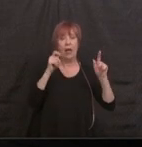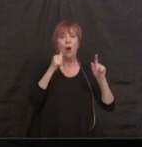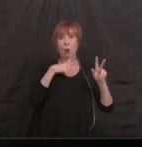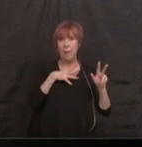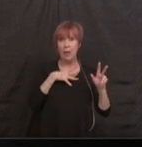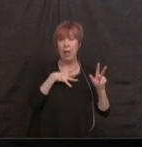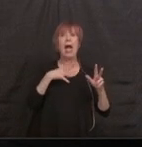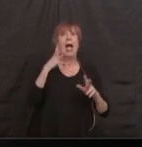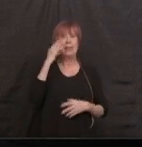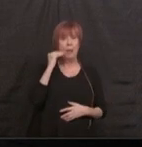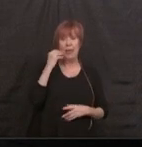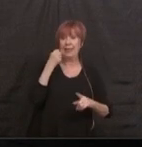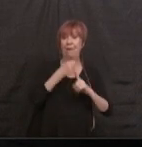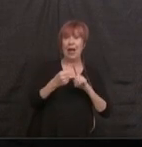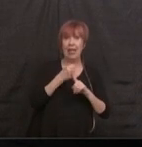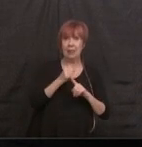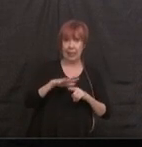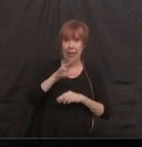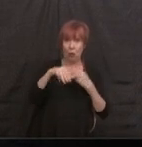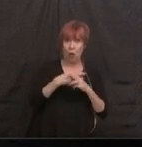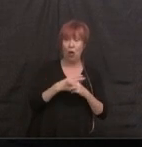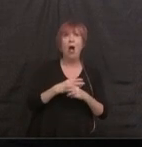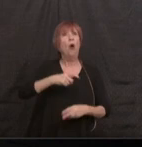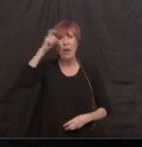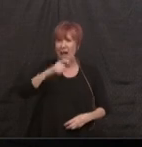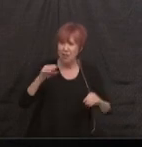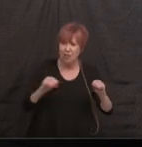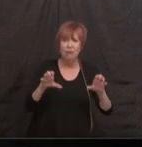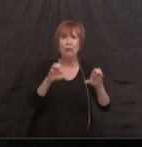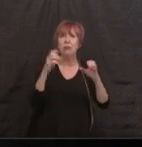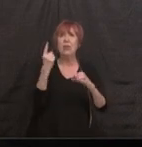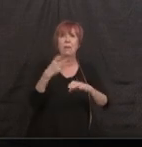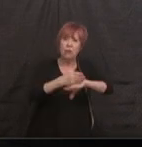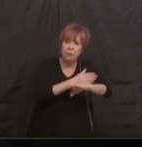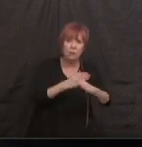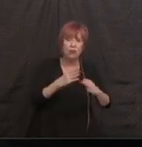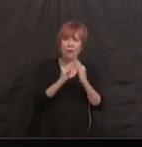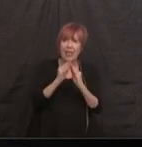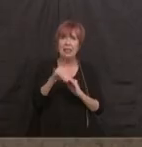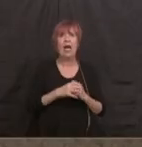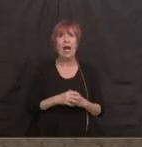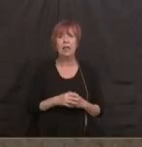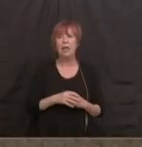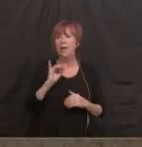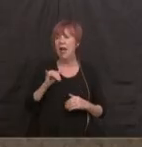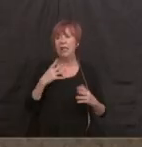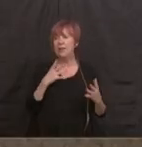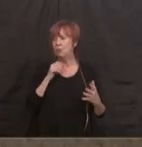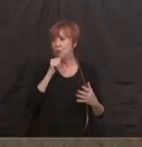do something about that. That is a horrendous problem that undermines all of our hopes for equality for all